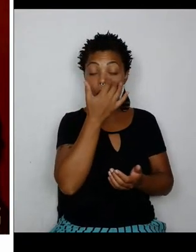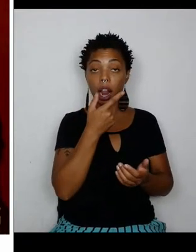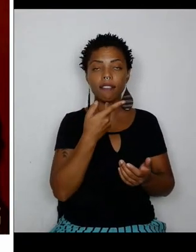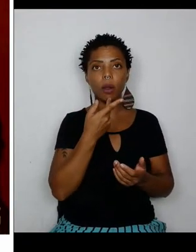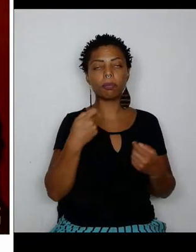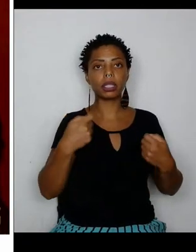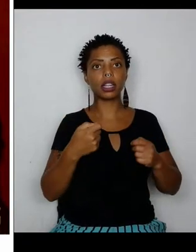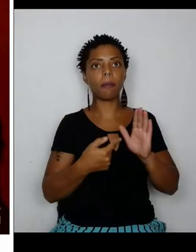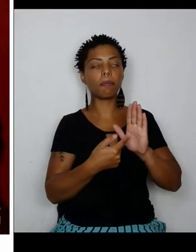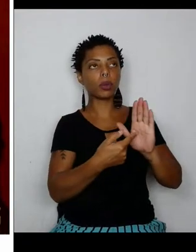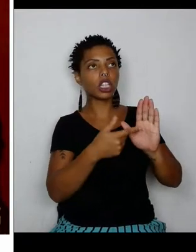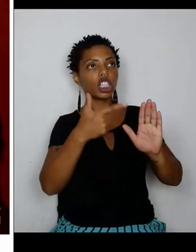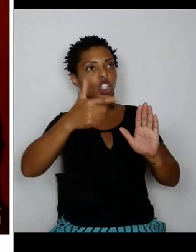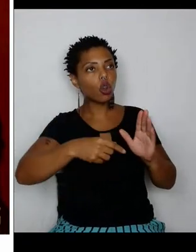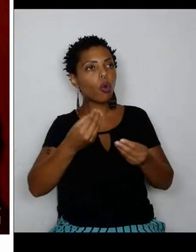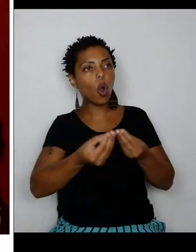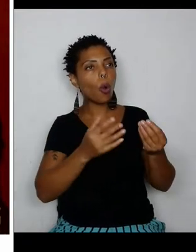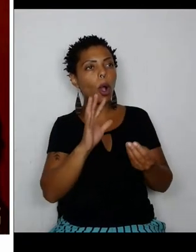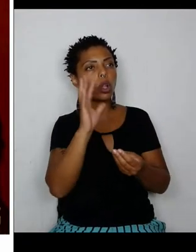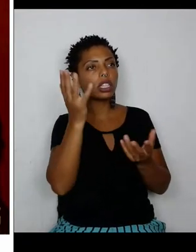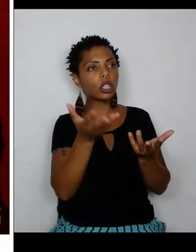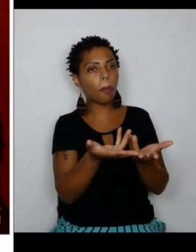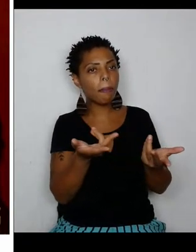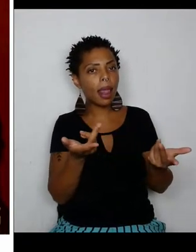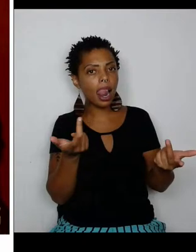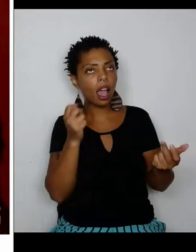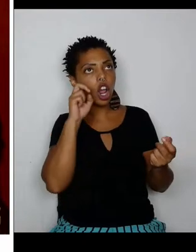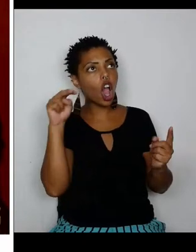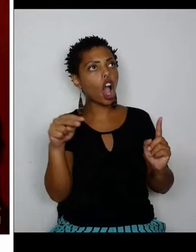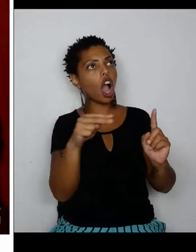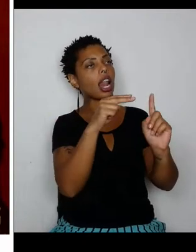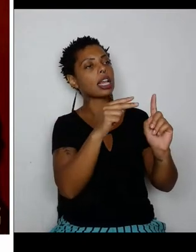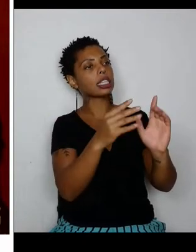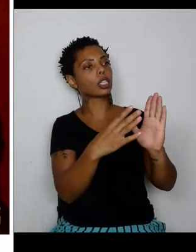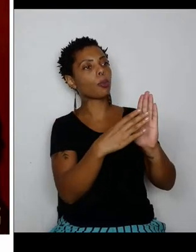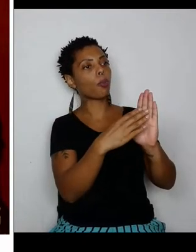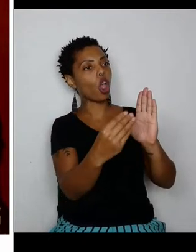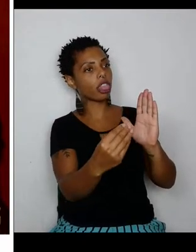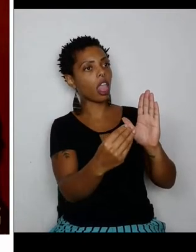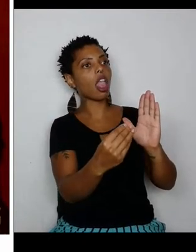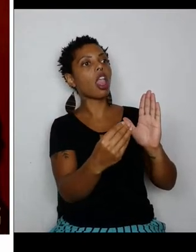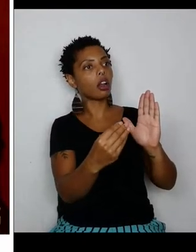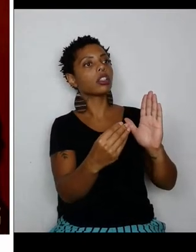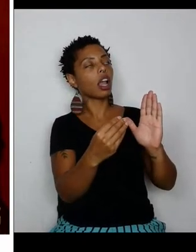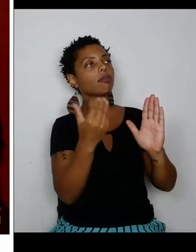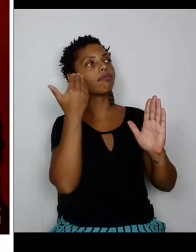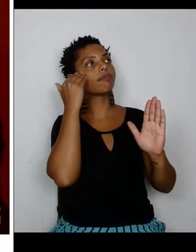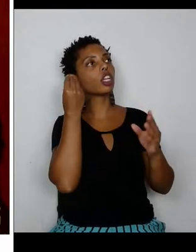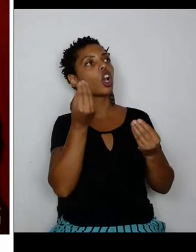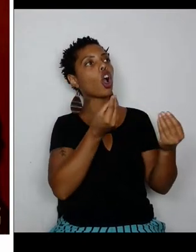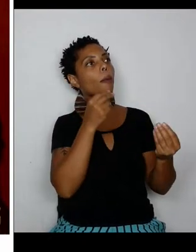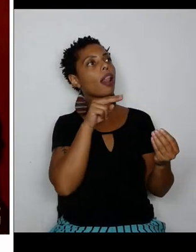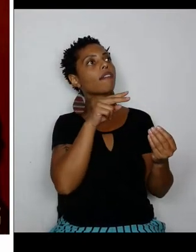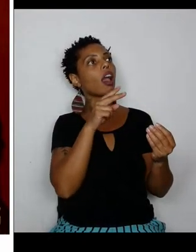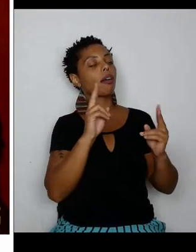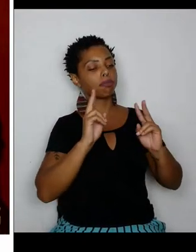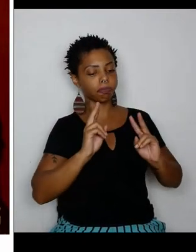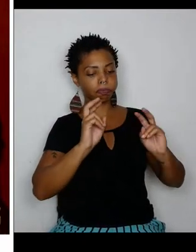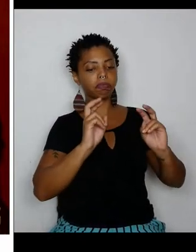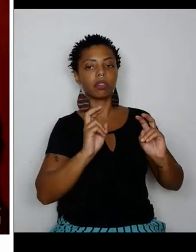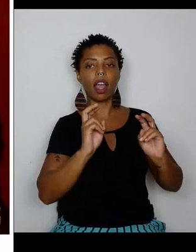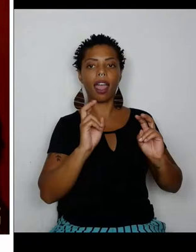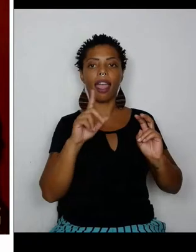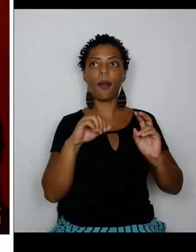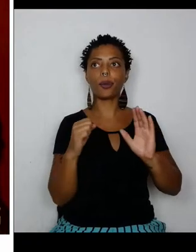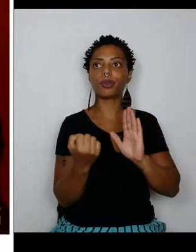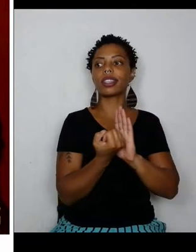one receives the imprint of that which he contemplates and presses it like a seal onto his matter the production of an